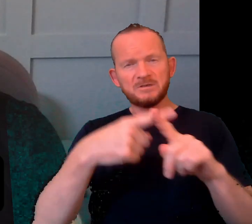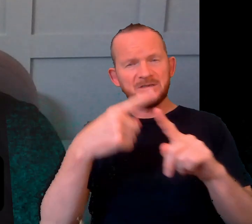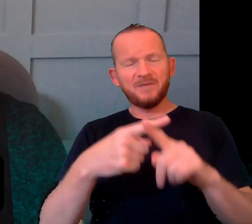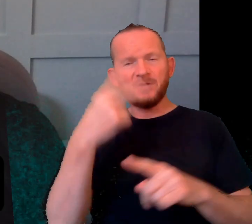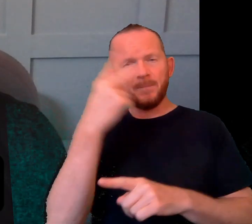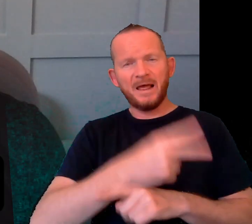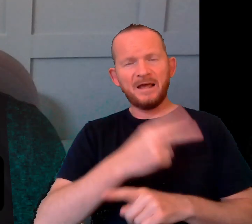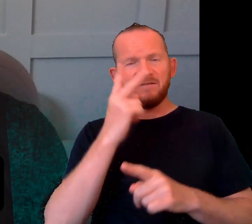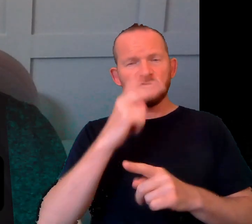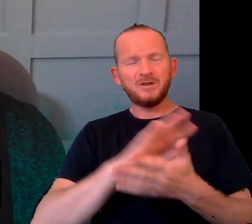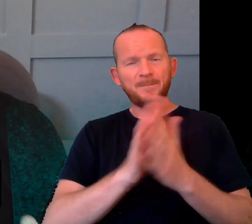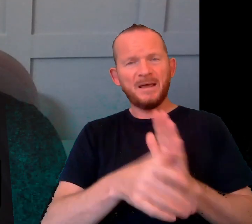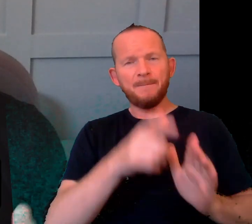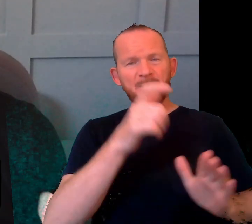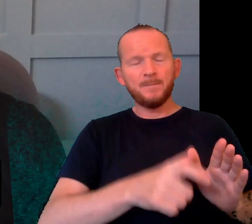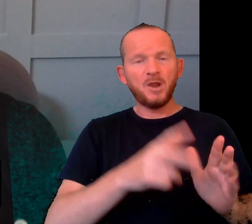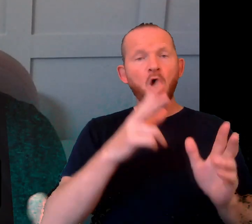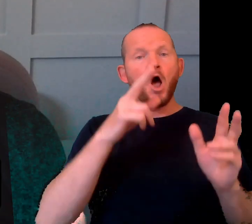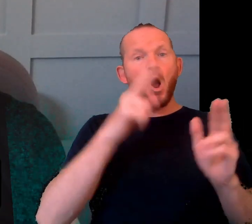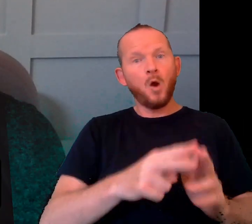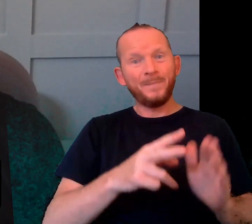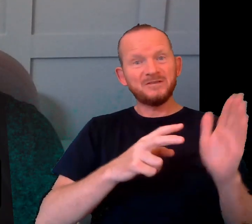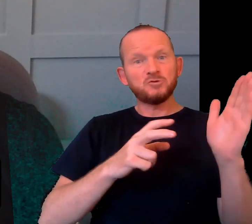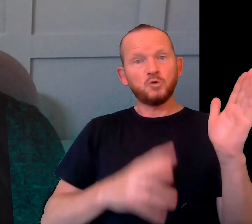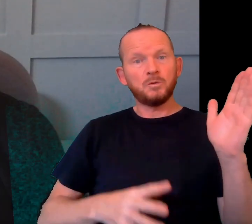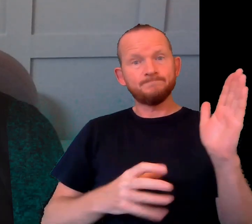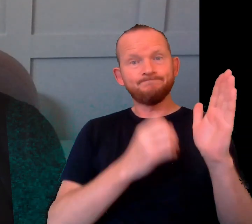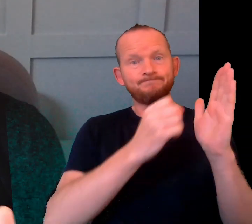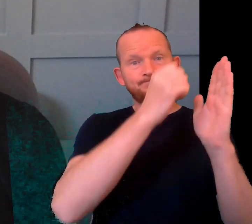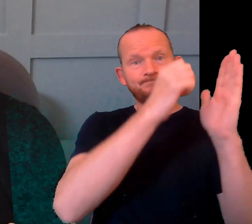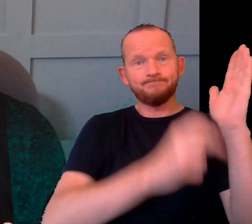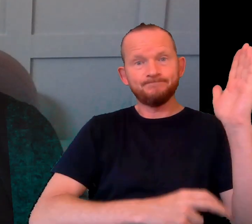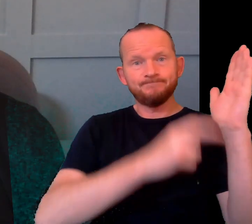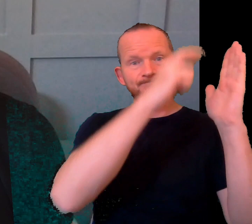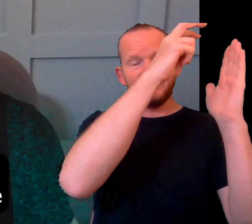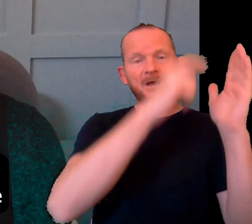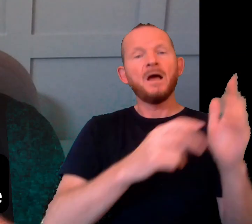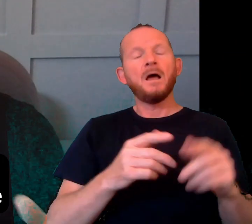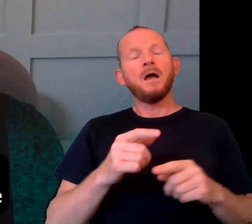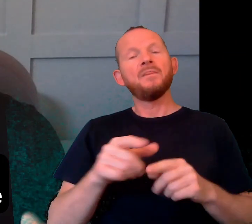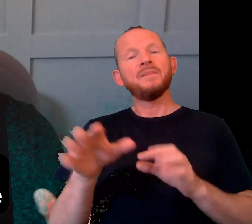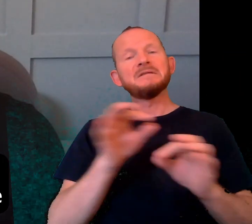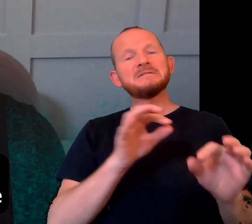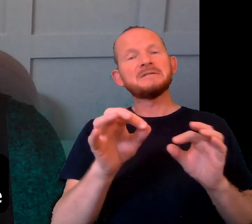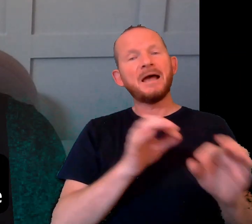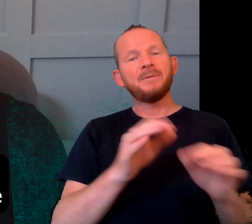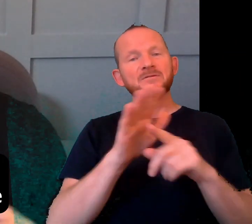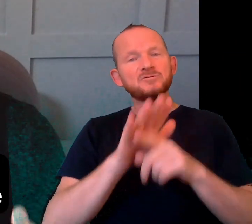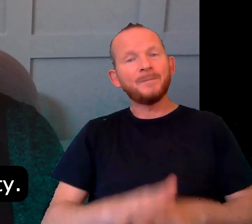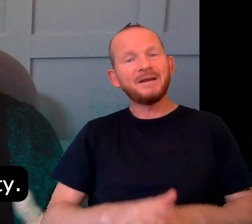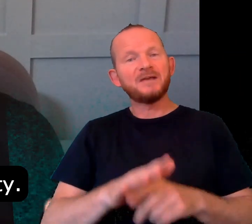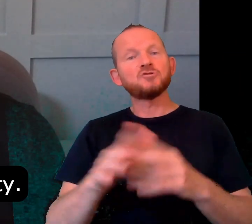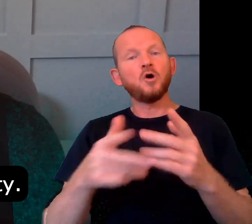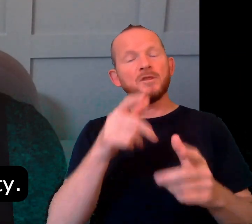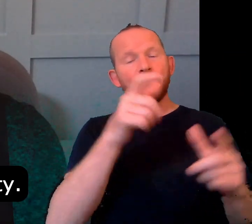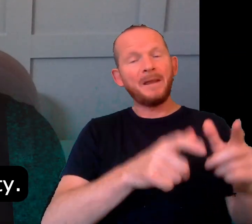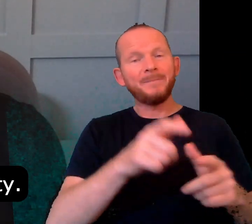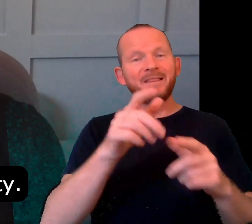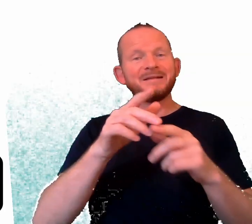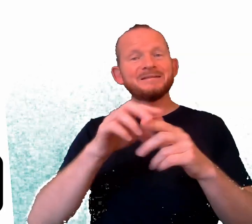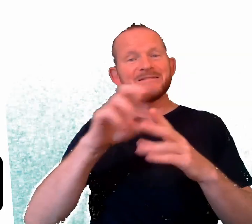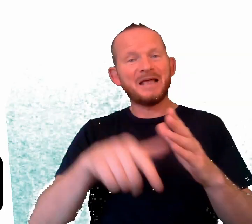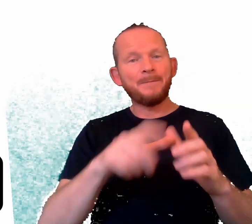blind and visually impaired people hoping to climb the ladder. This type of discrimination also extends to others within a disabled